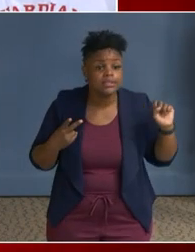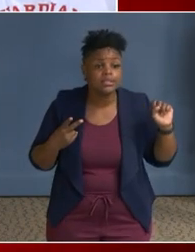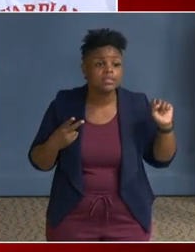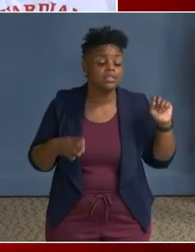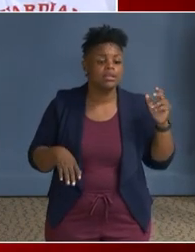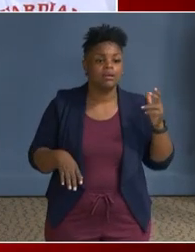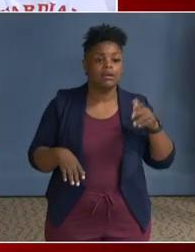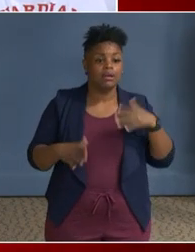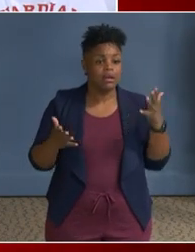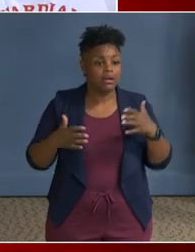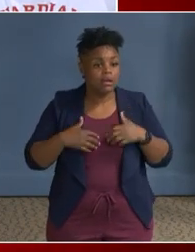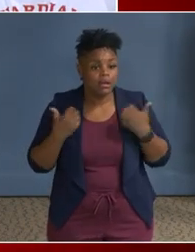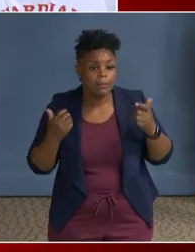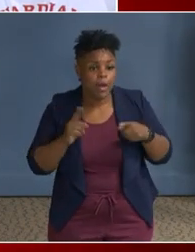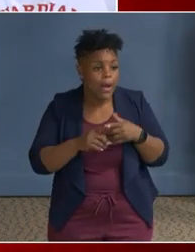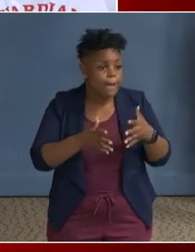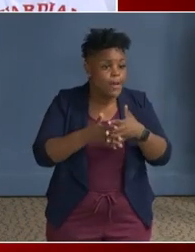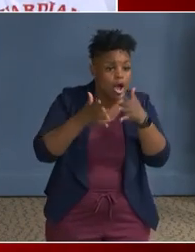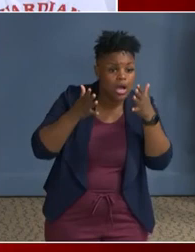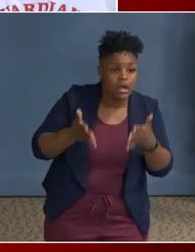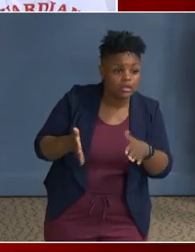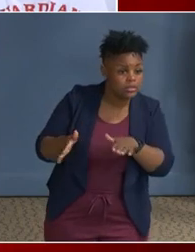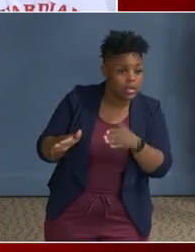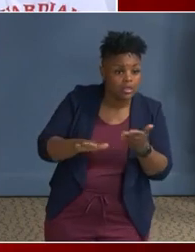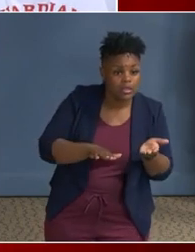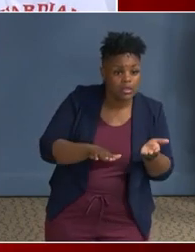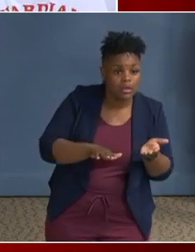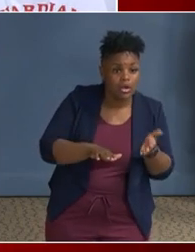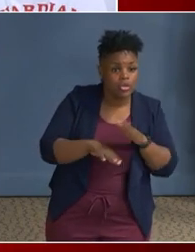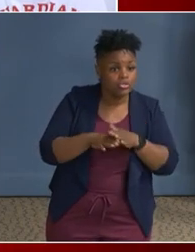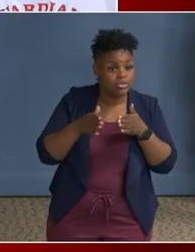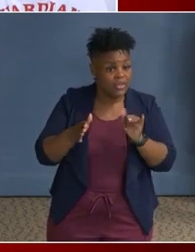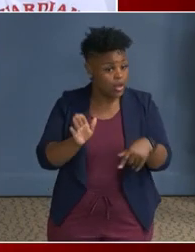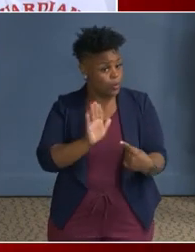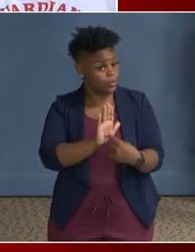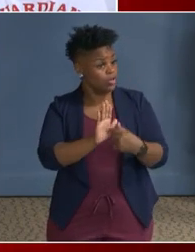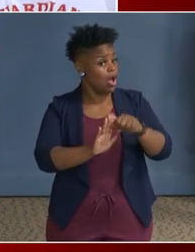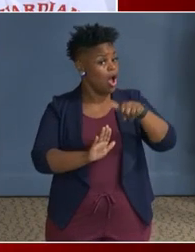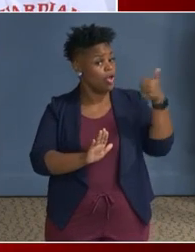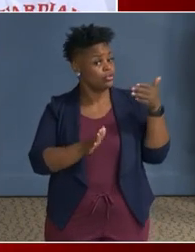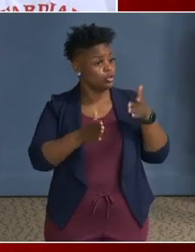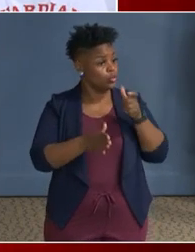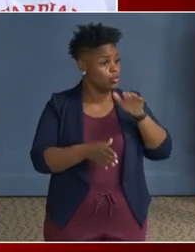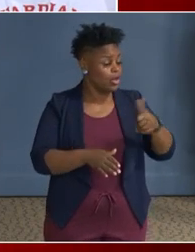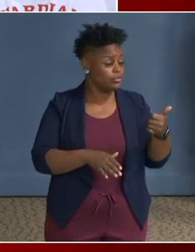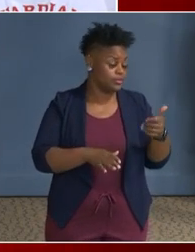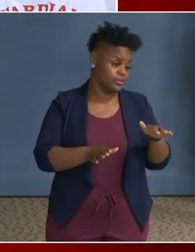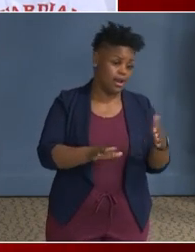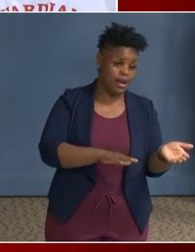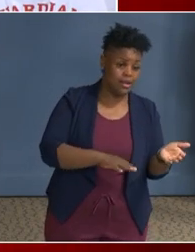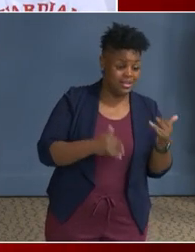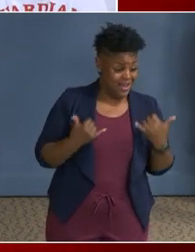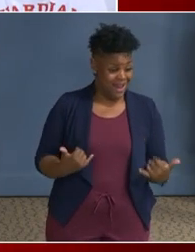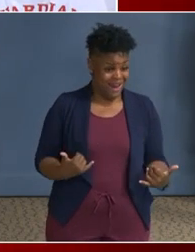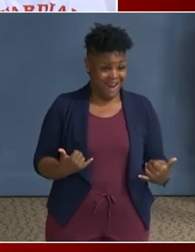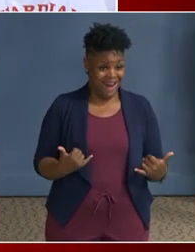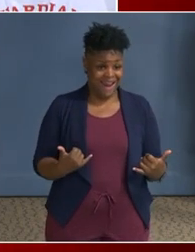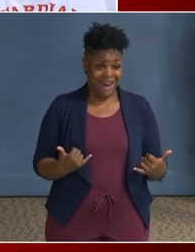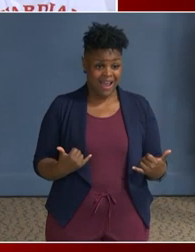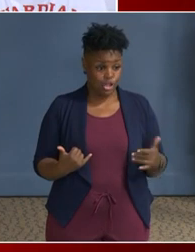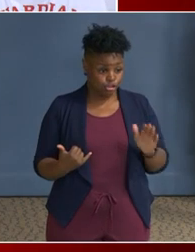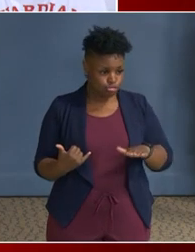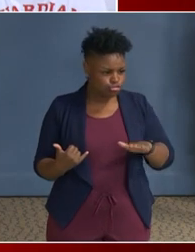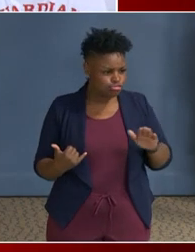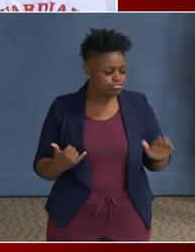of an American being killed on the streets, representative of other Americans killed on the streets. And now we see our kids killing